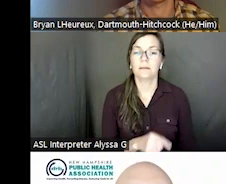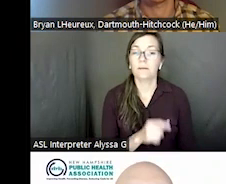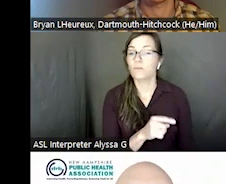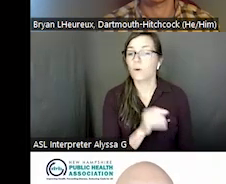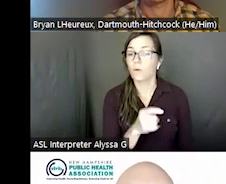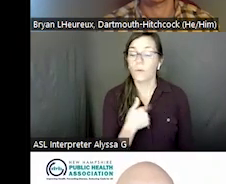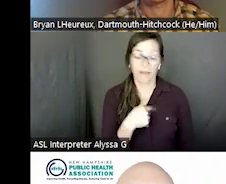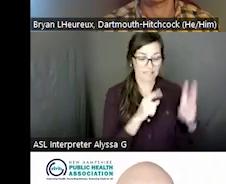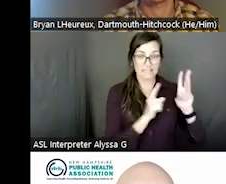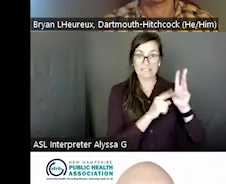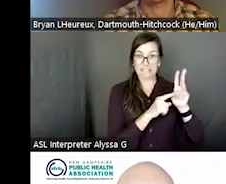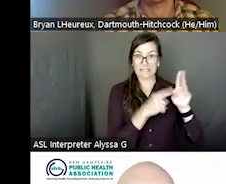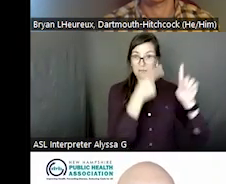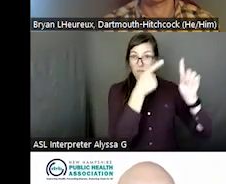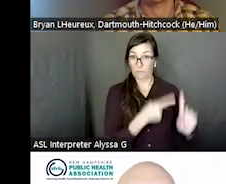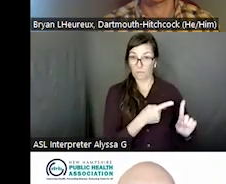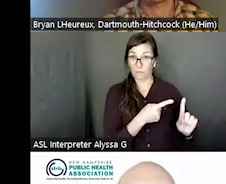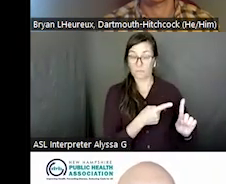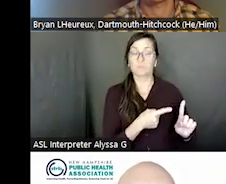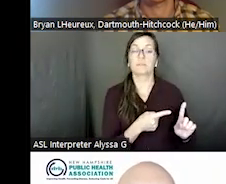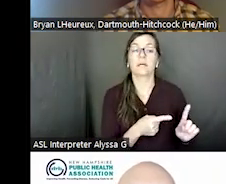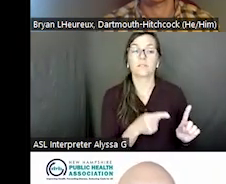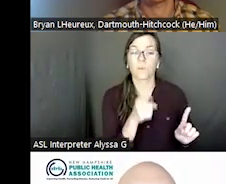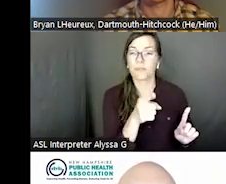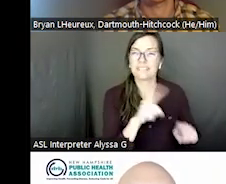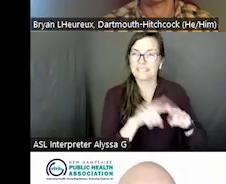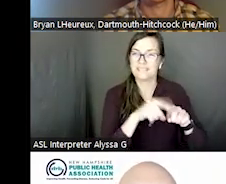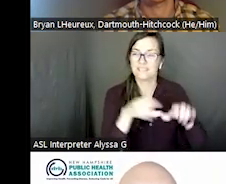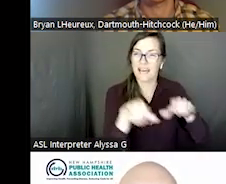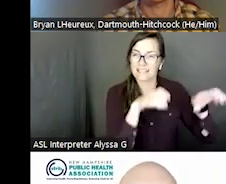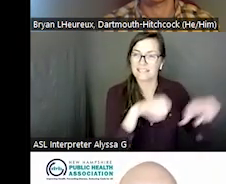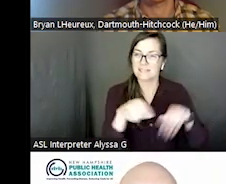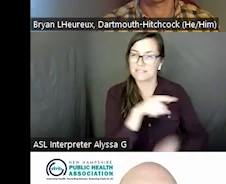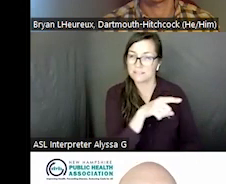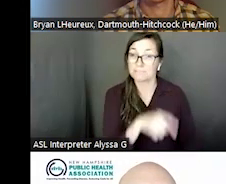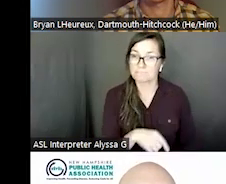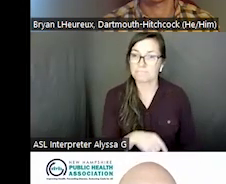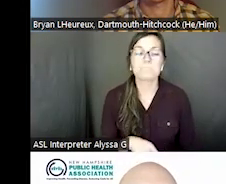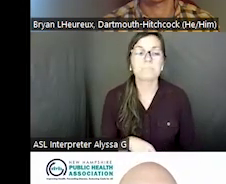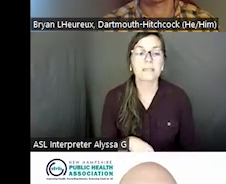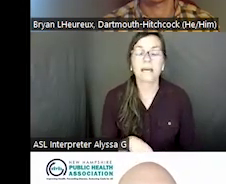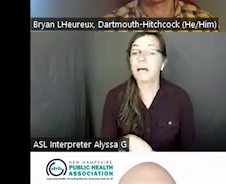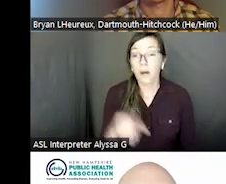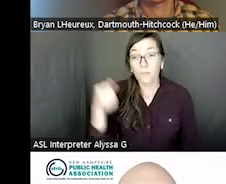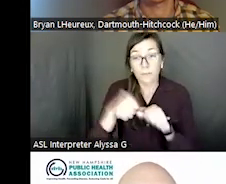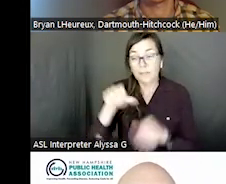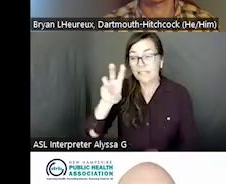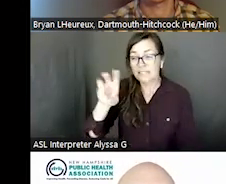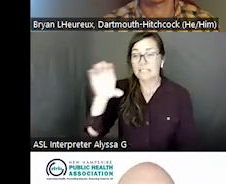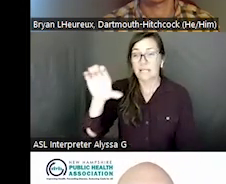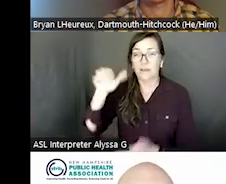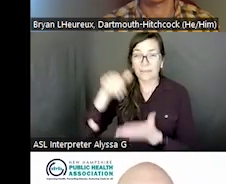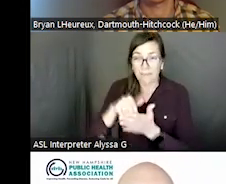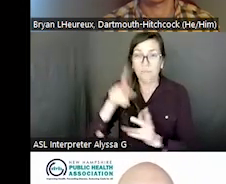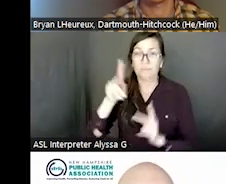key initiatives. The exciting part for us is that, you know, there's 600,000 people in our area, but